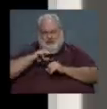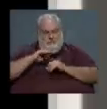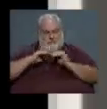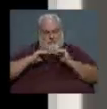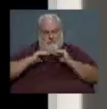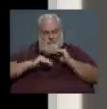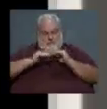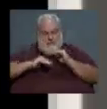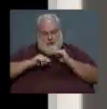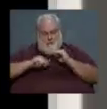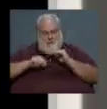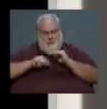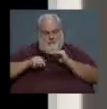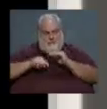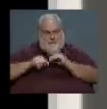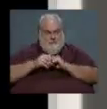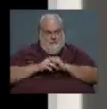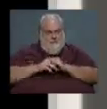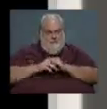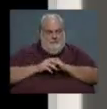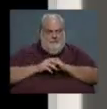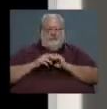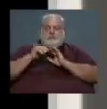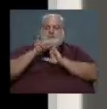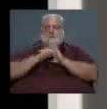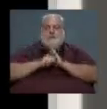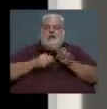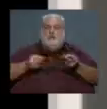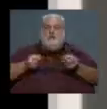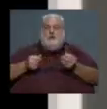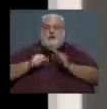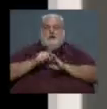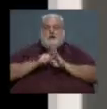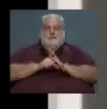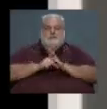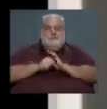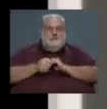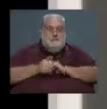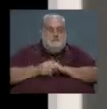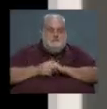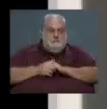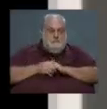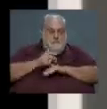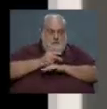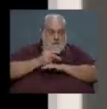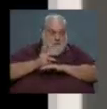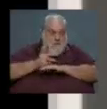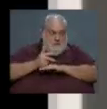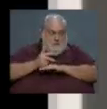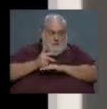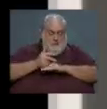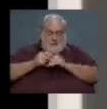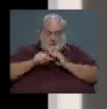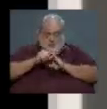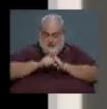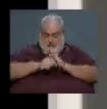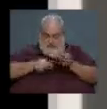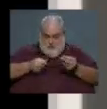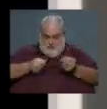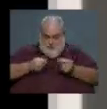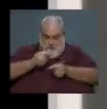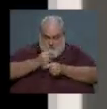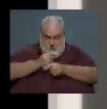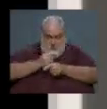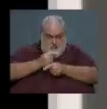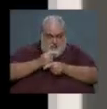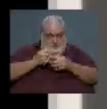bottom? That's state property. So you could be parking those automobiles right there next to State Park. Is there